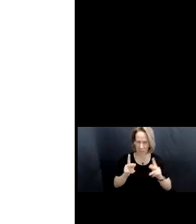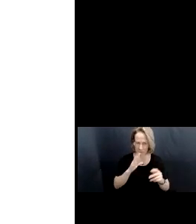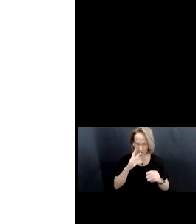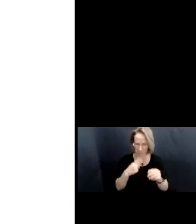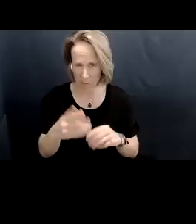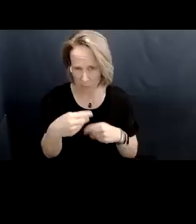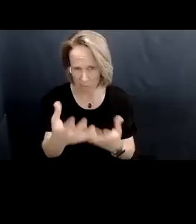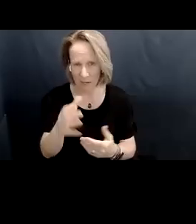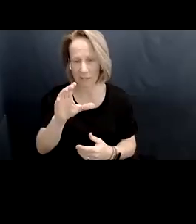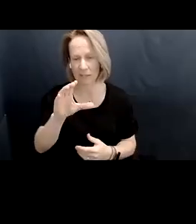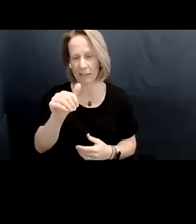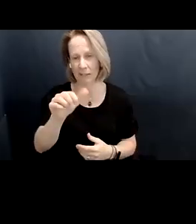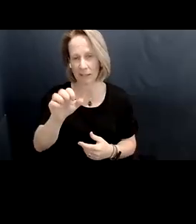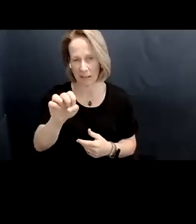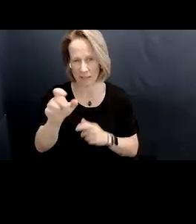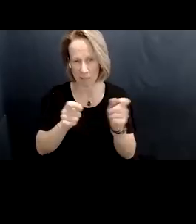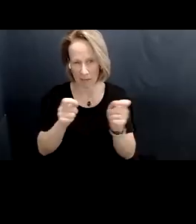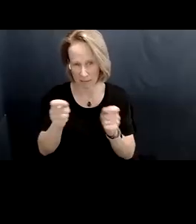Perhaps that's a dot that we're connecting.